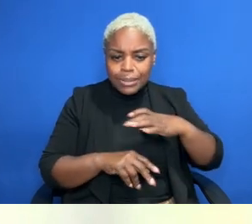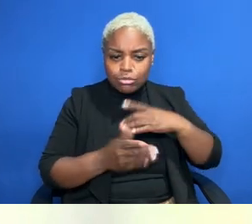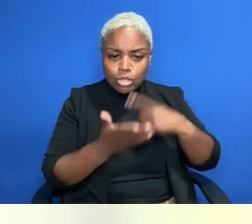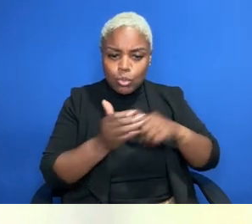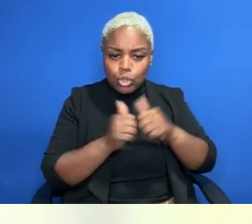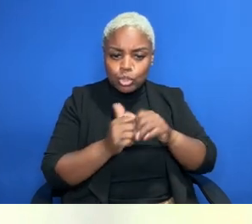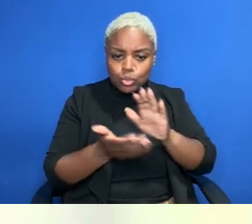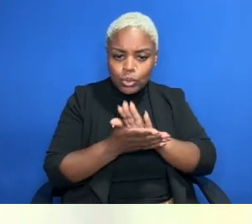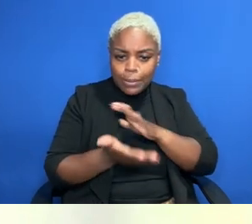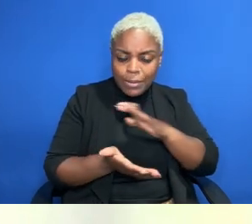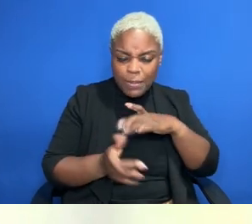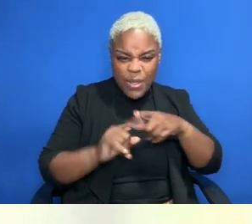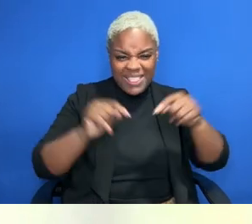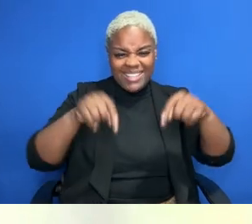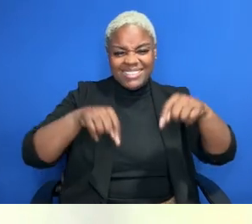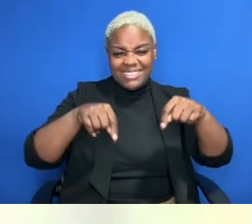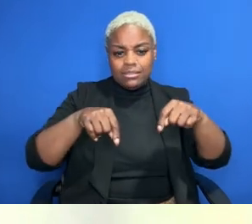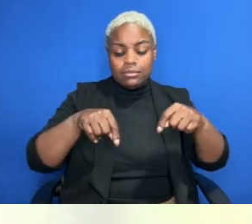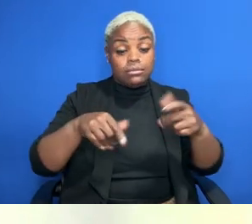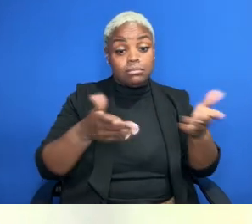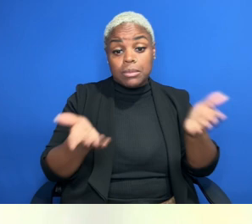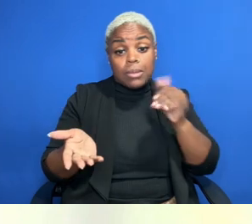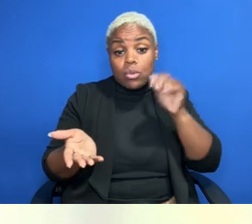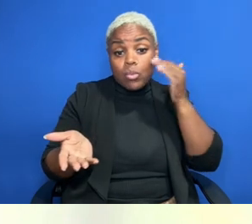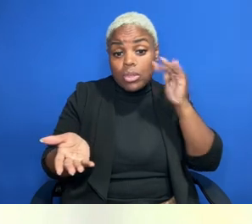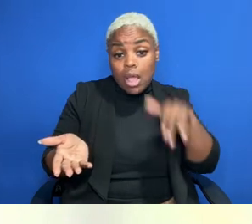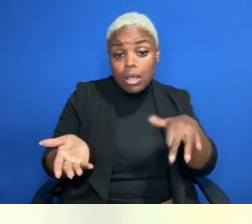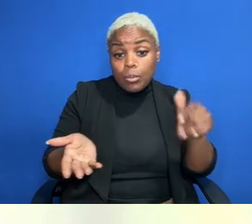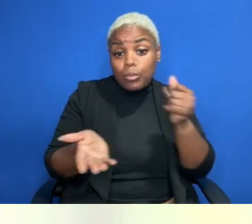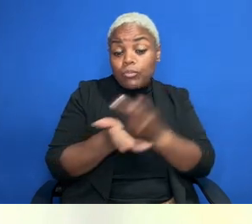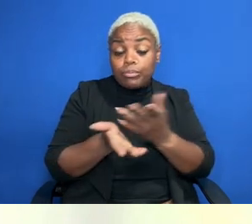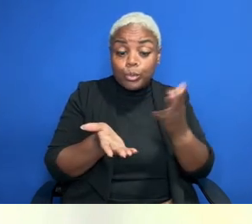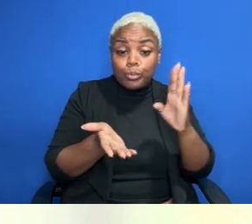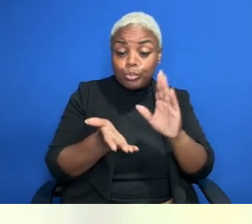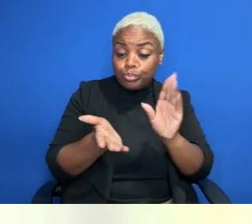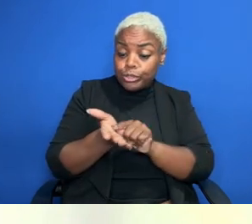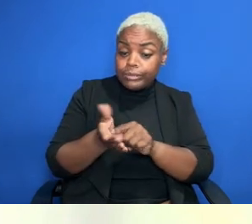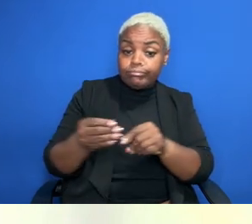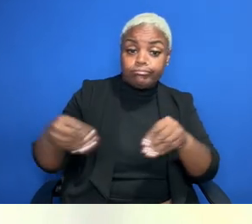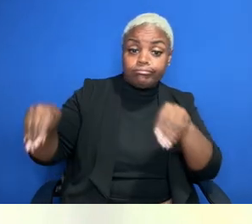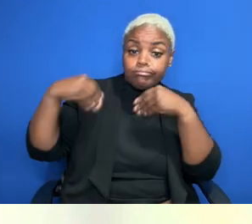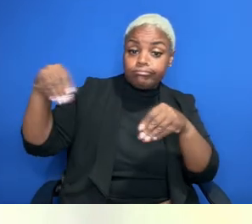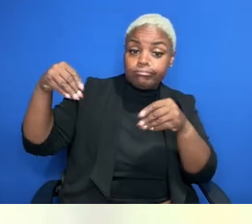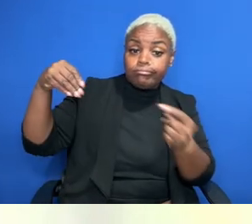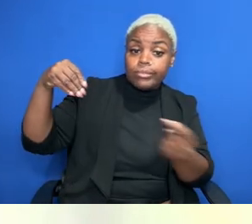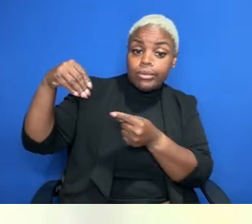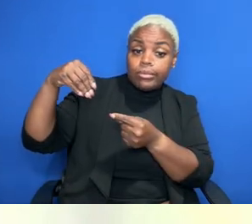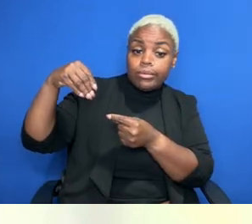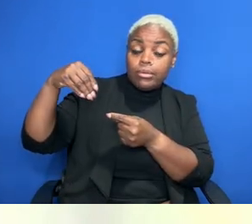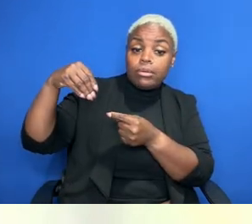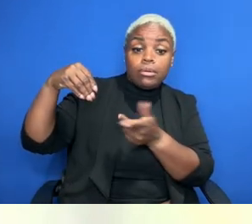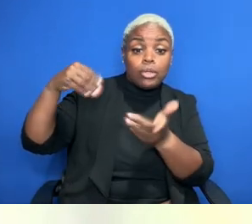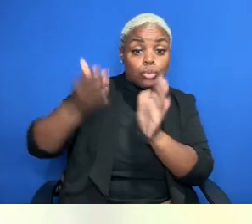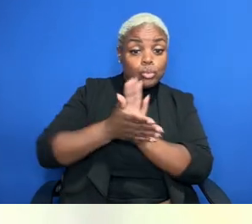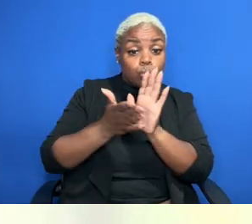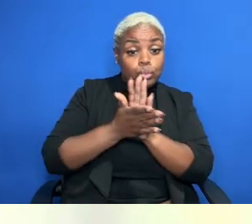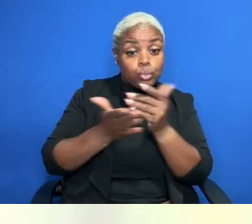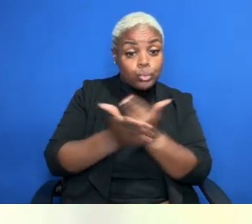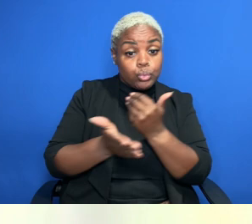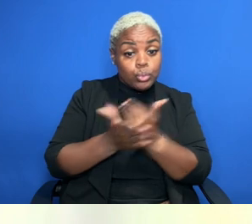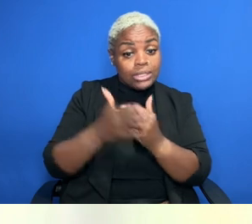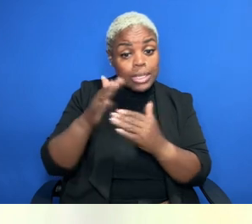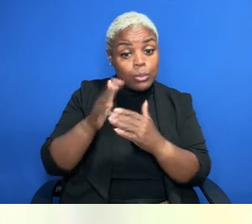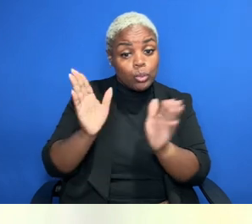committee. Talk to your school committee about this. They may not even know that they're approving blueprints for